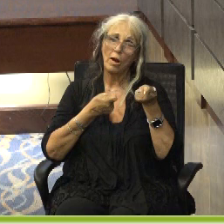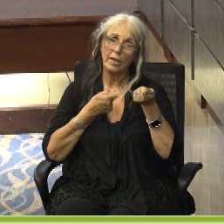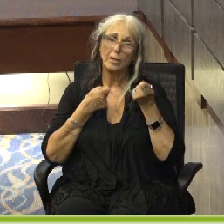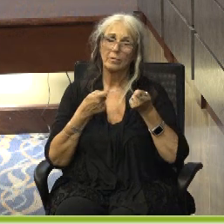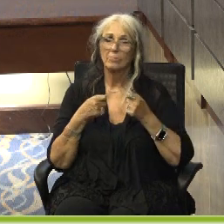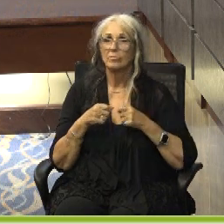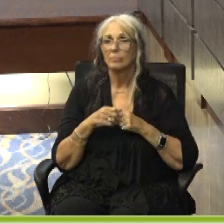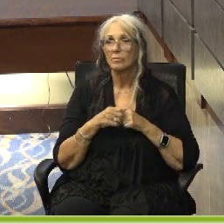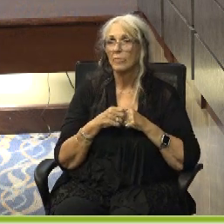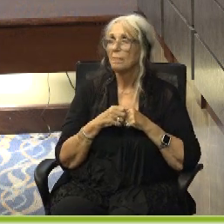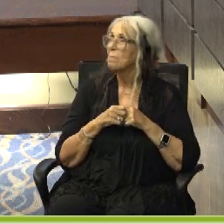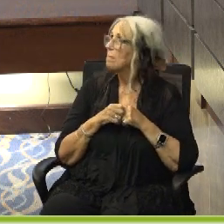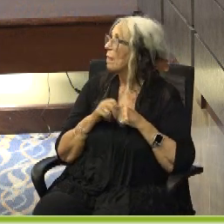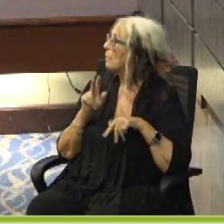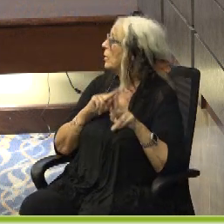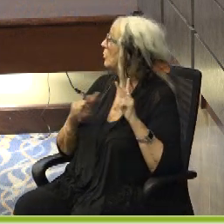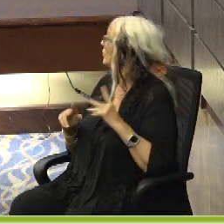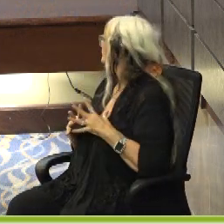well.